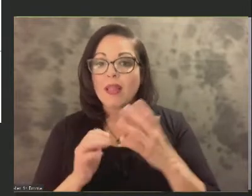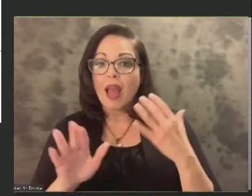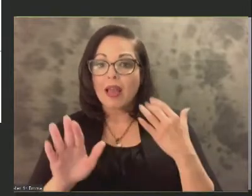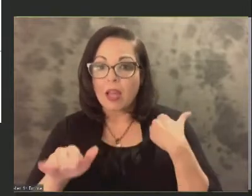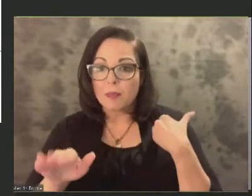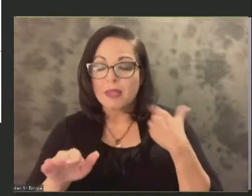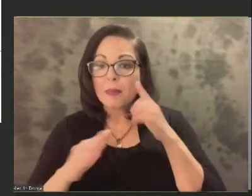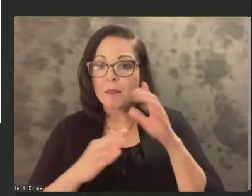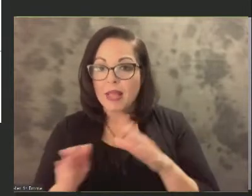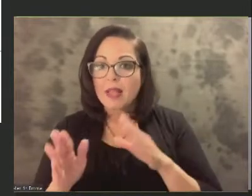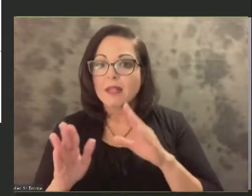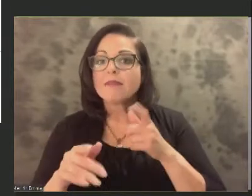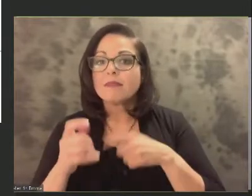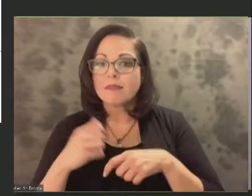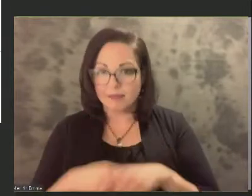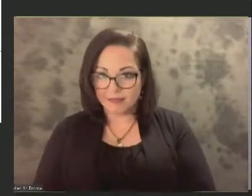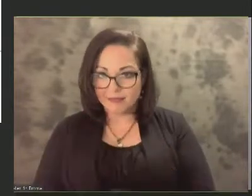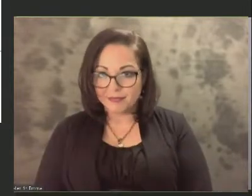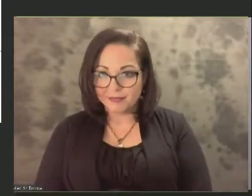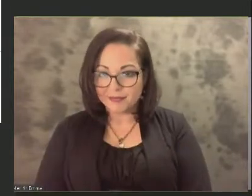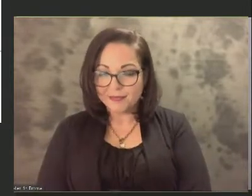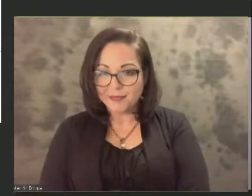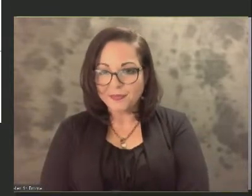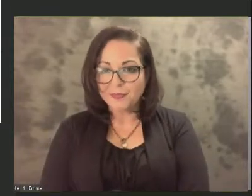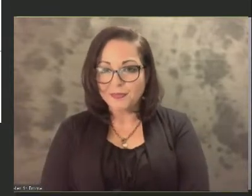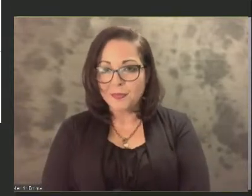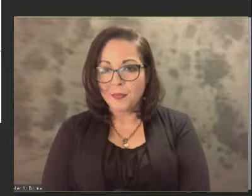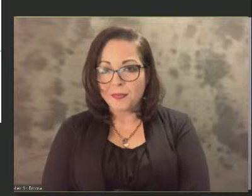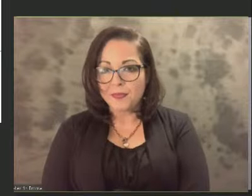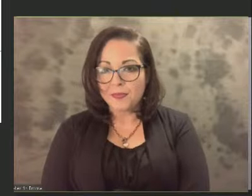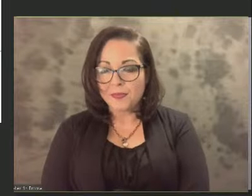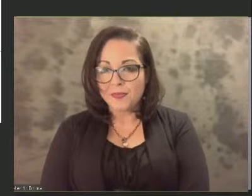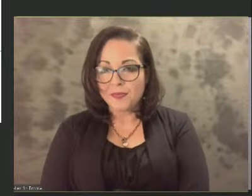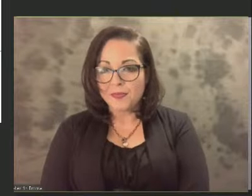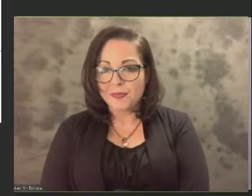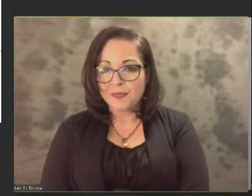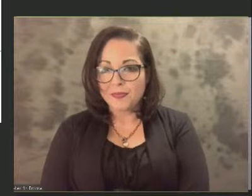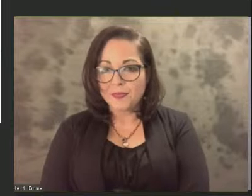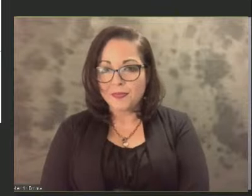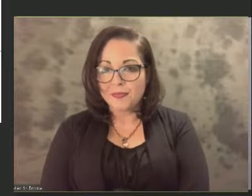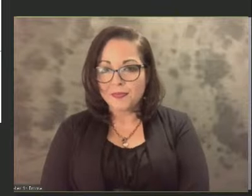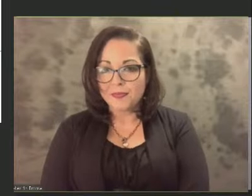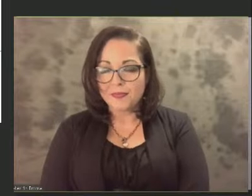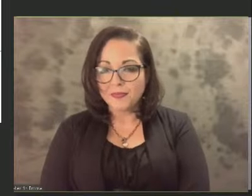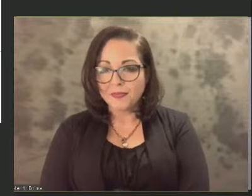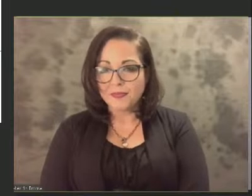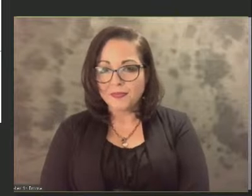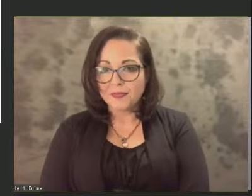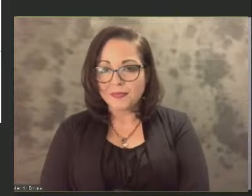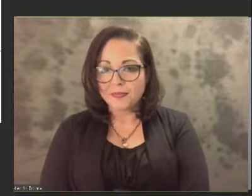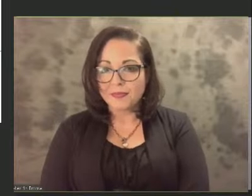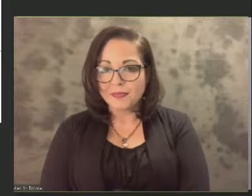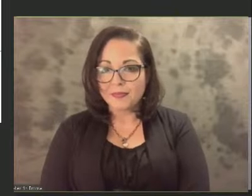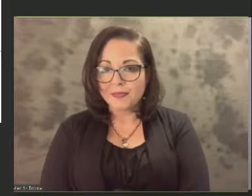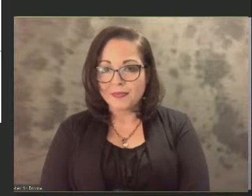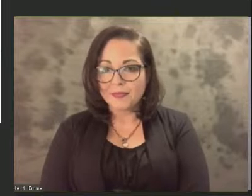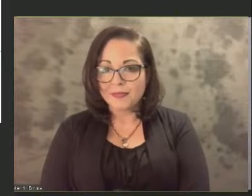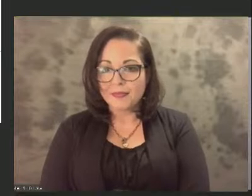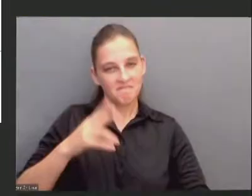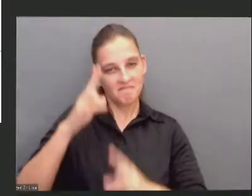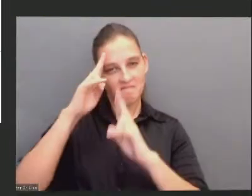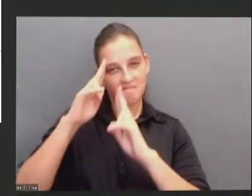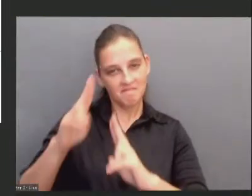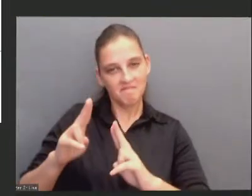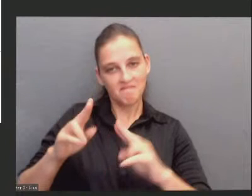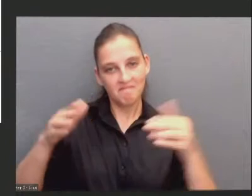accountability plan. This is a profound moment. It is a privilege for me to introduce this